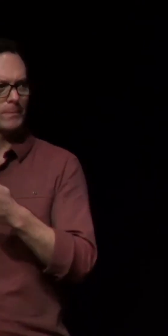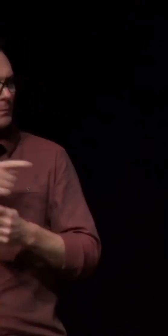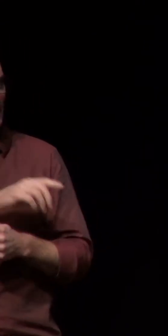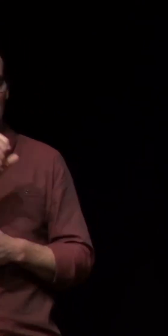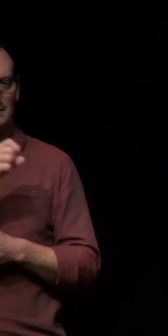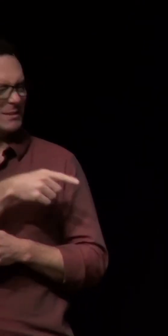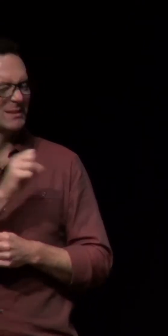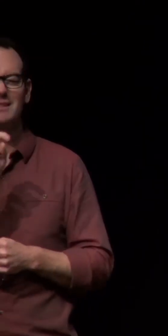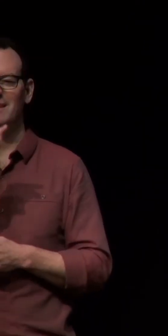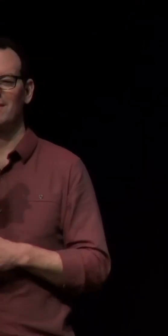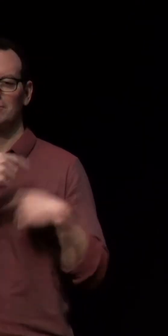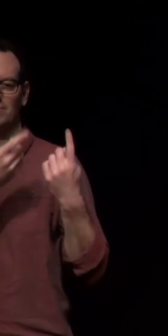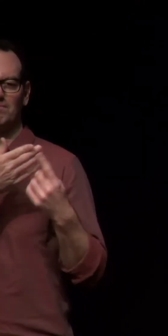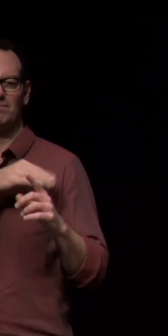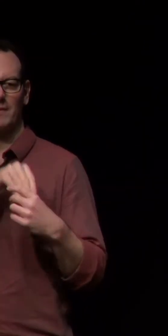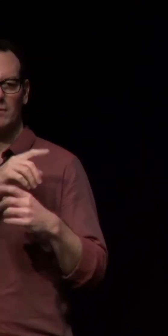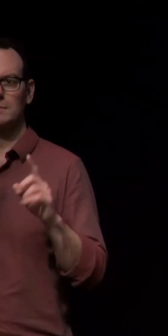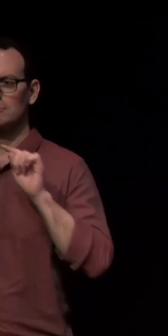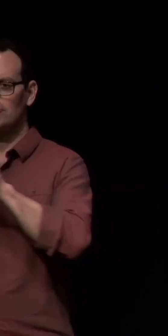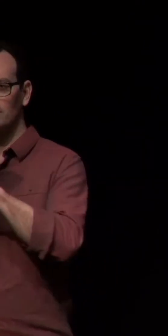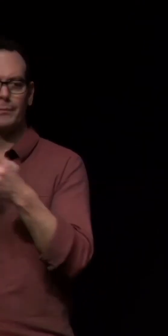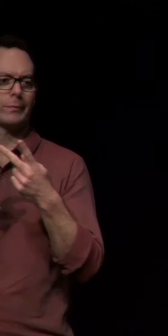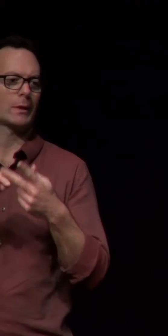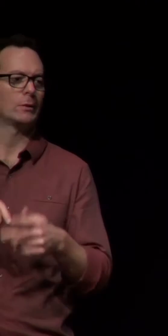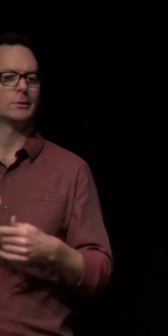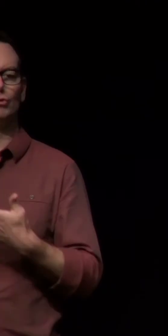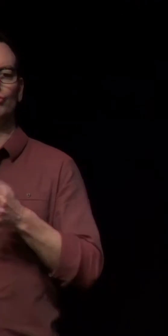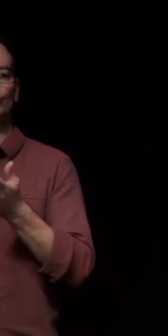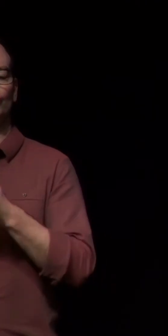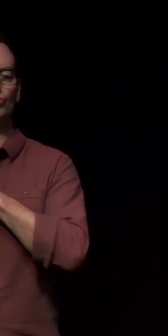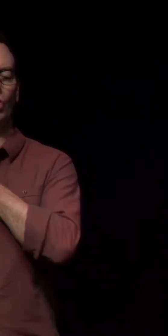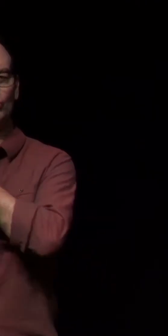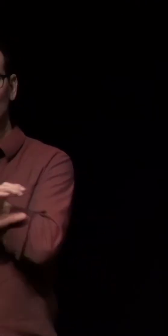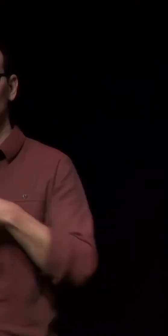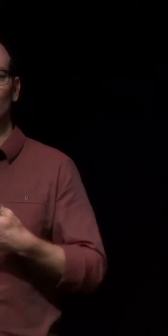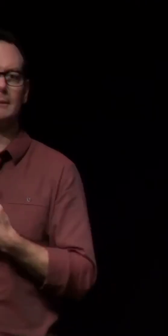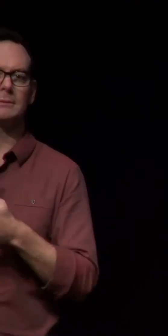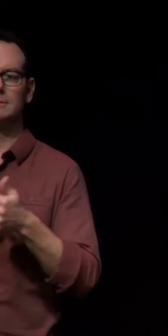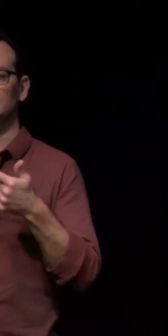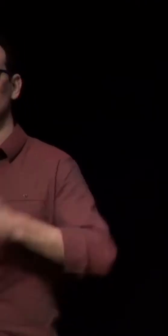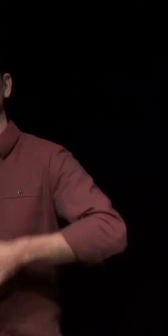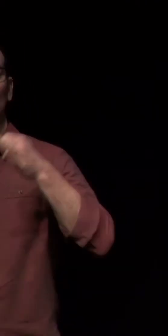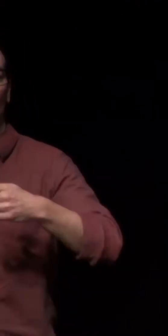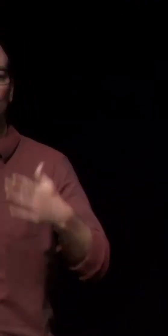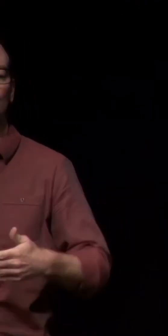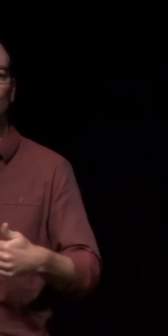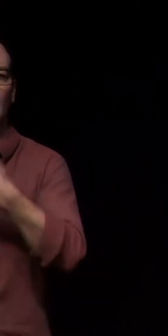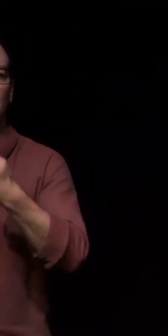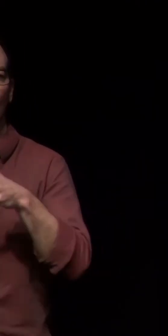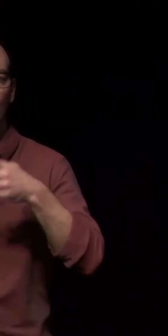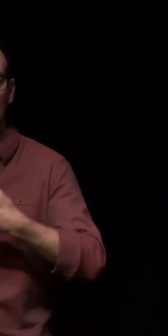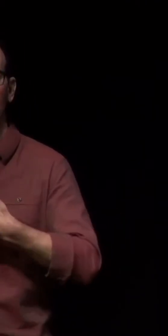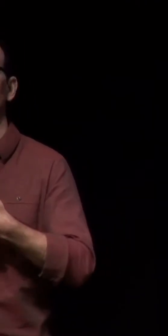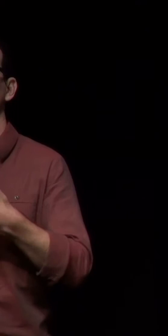with, and others, and with the Charter of Rights and the Court Challenge Program, and some of the other initiatives